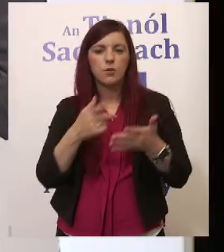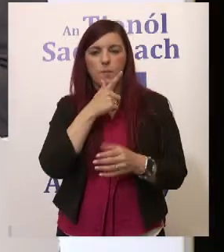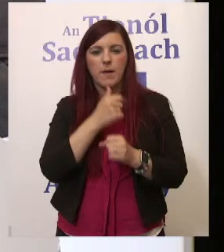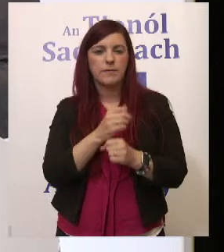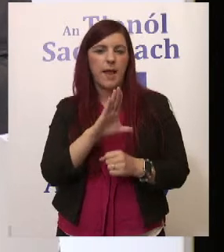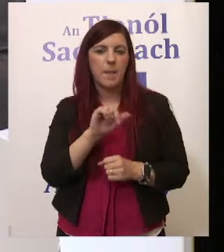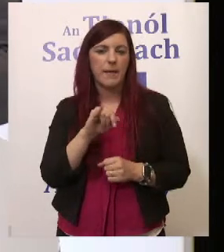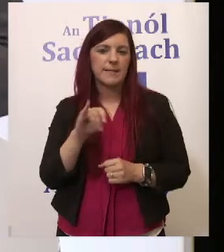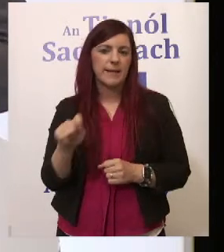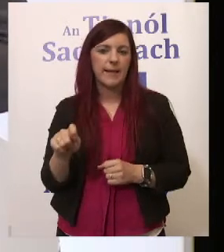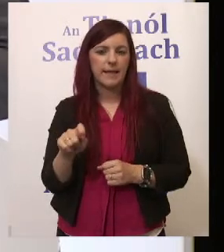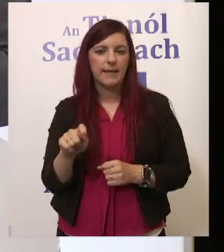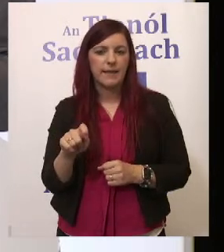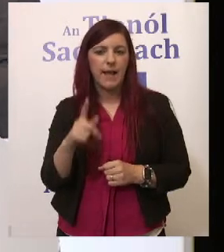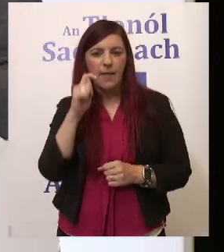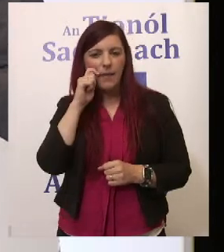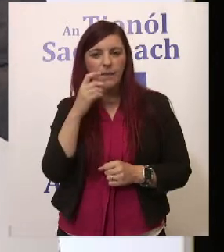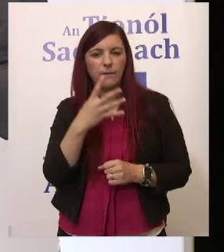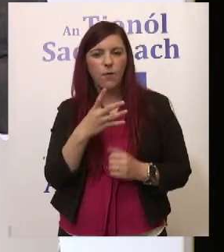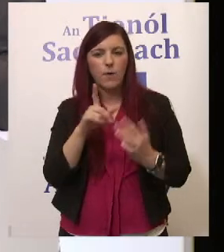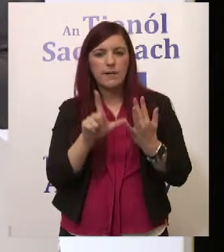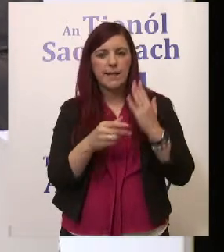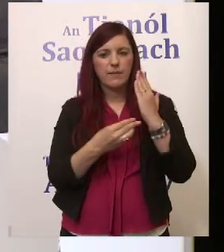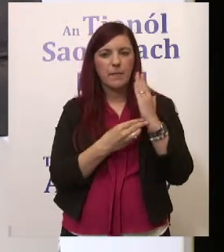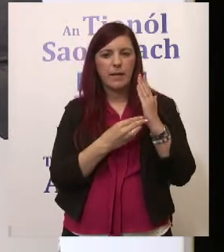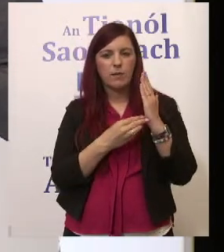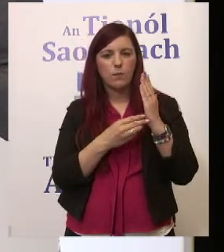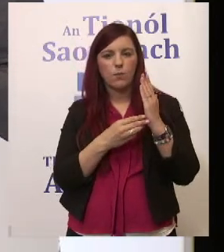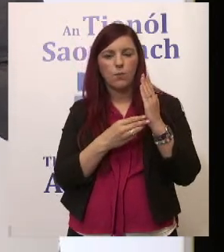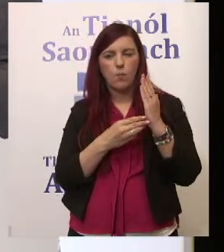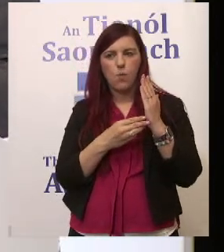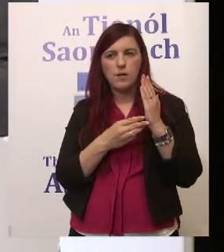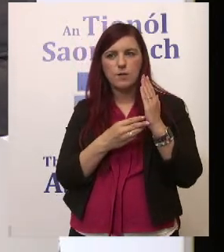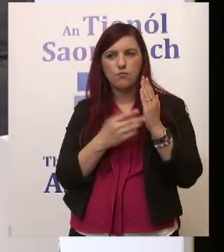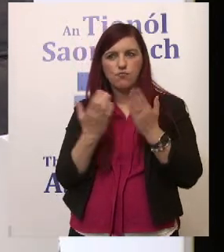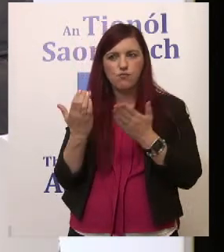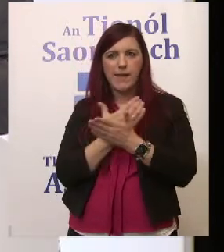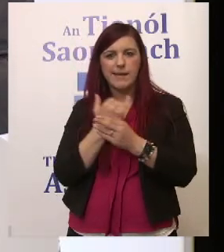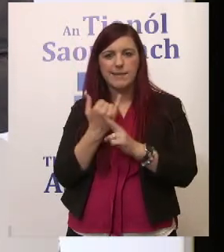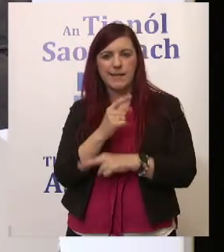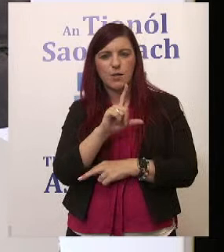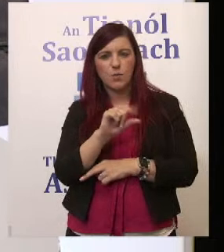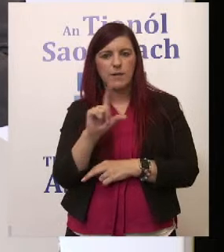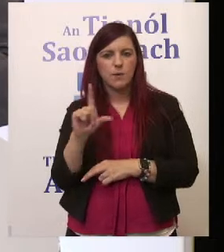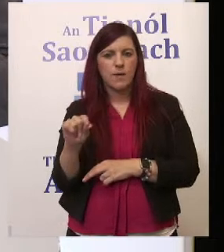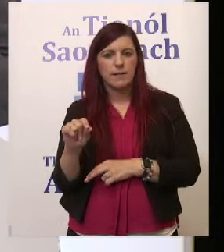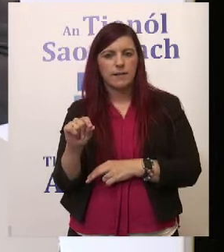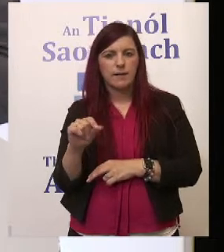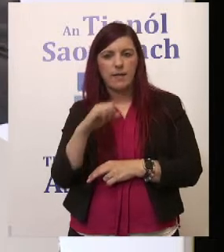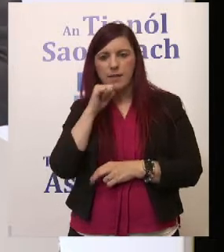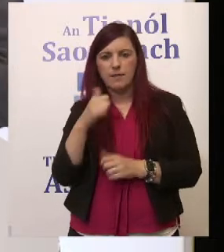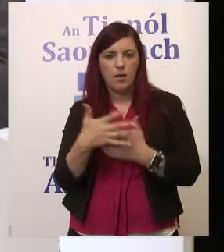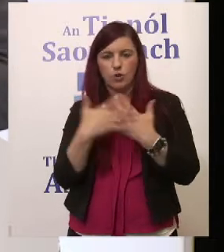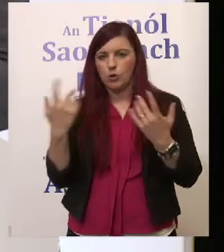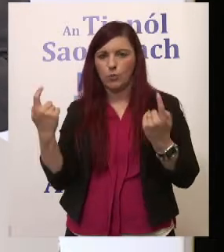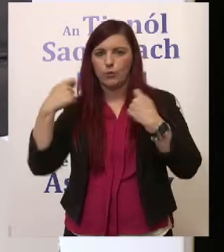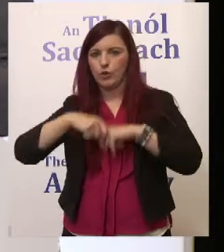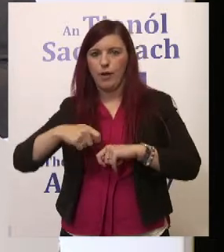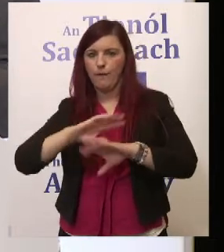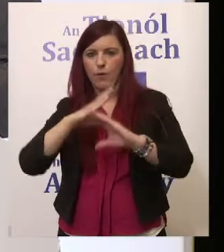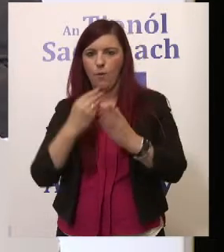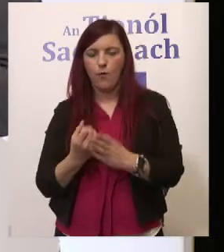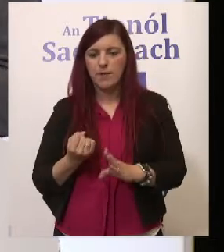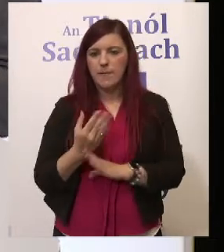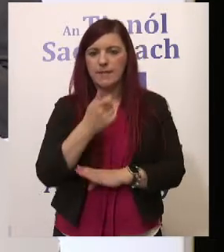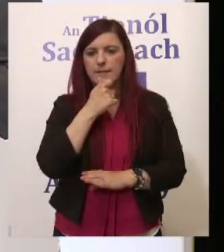tax, every year, I think 47 million was raised in 2020. It is not a significant share of the spending. What